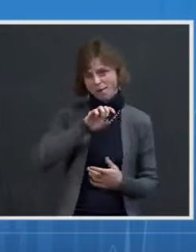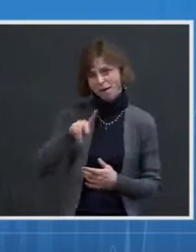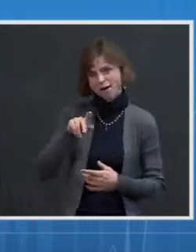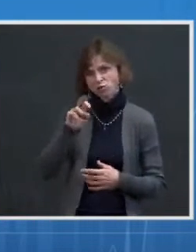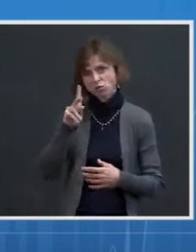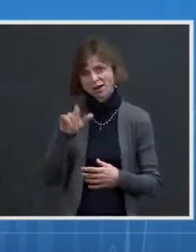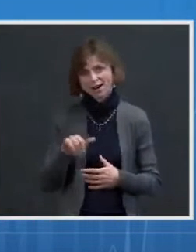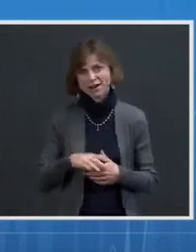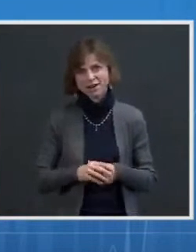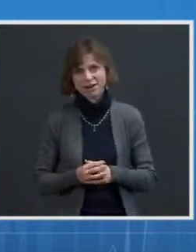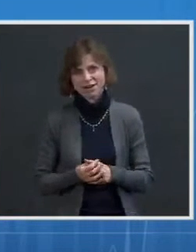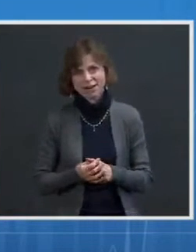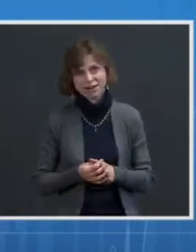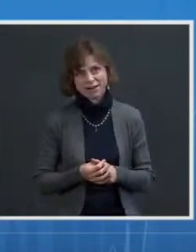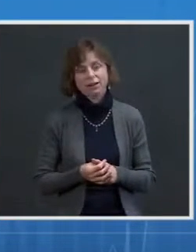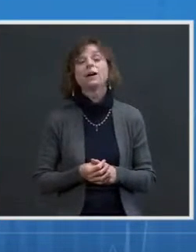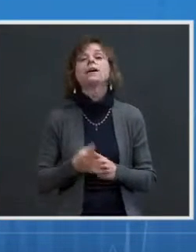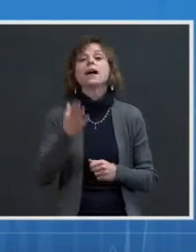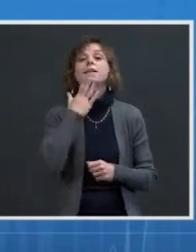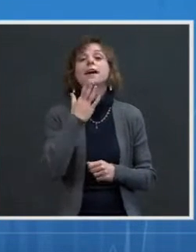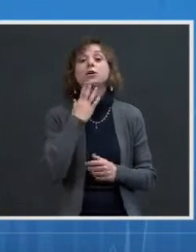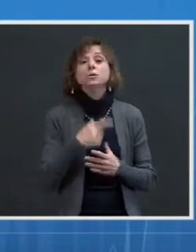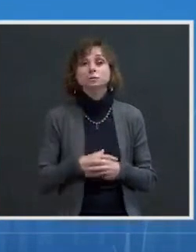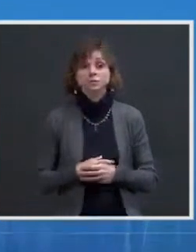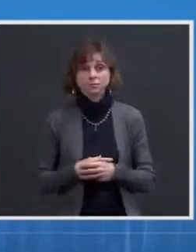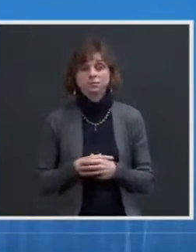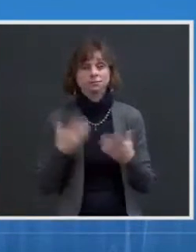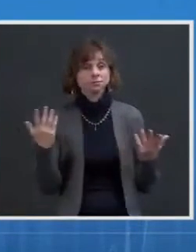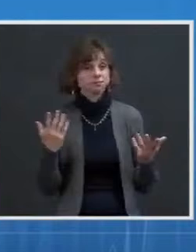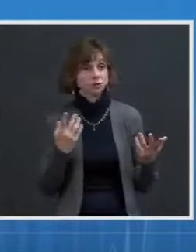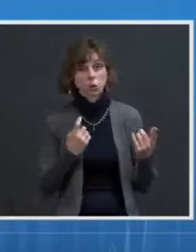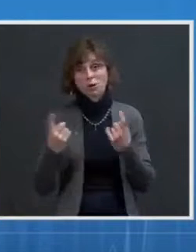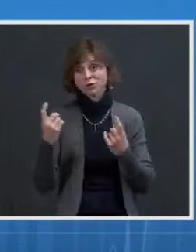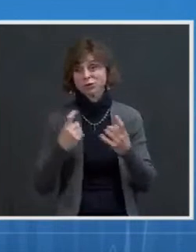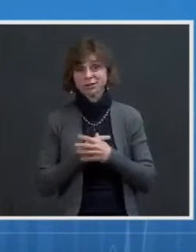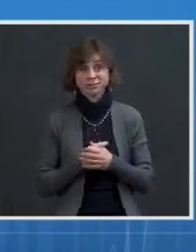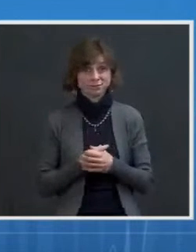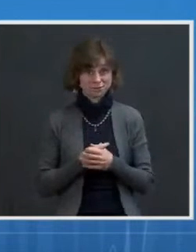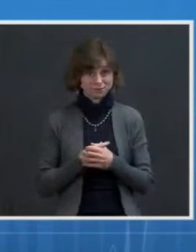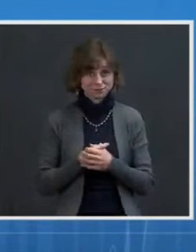Andy. Thank you. Let's take some questions.